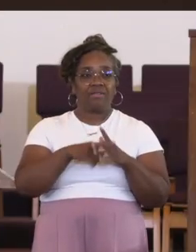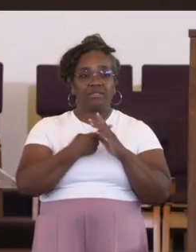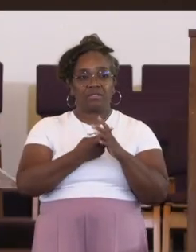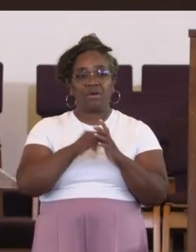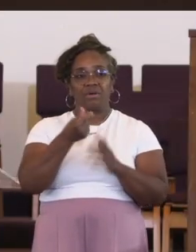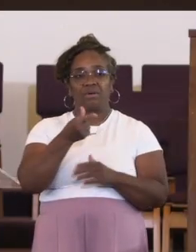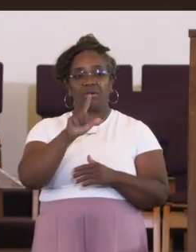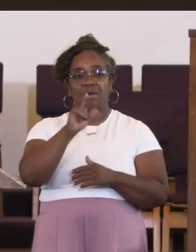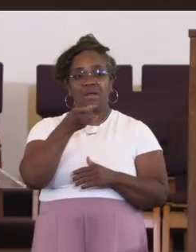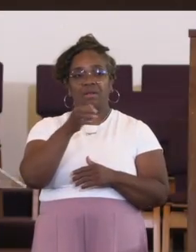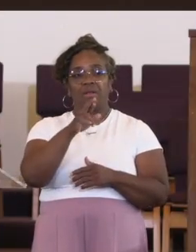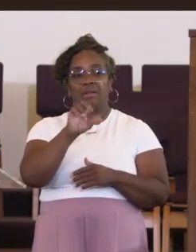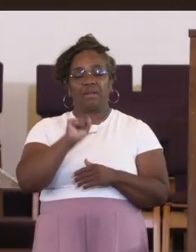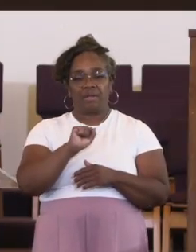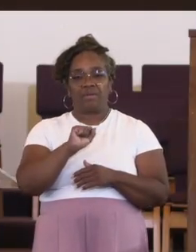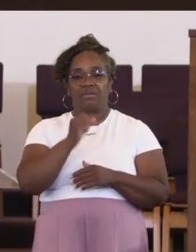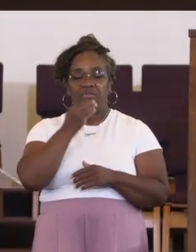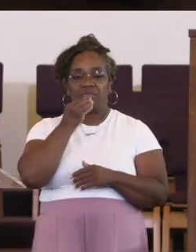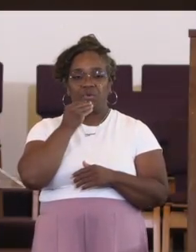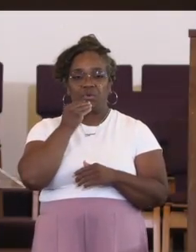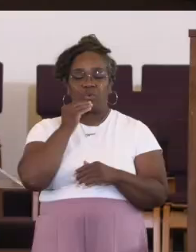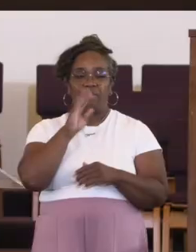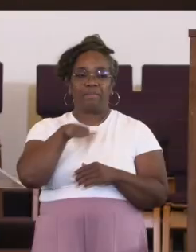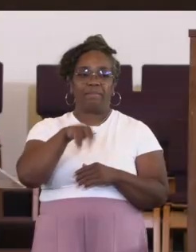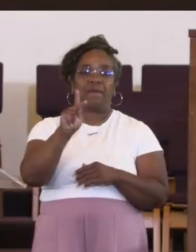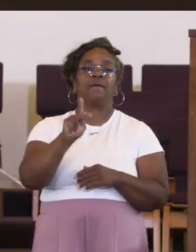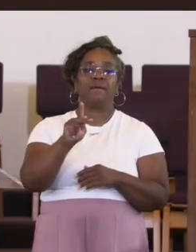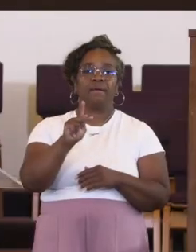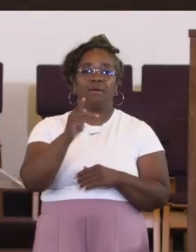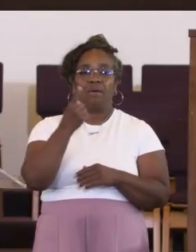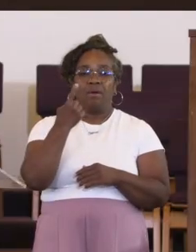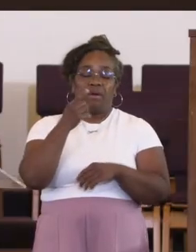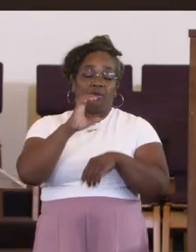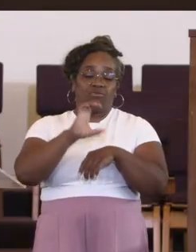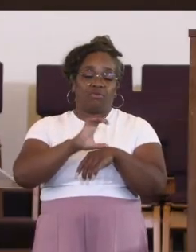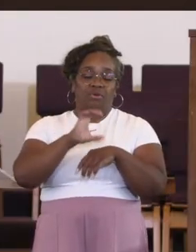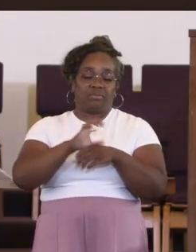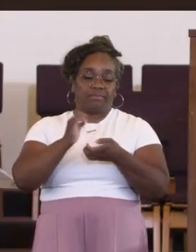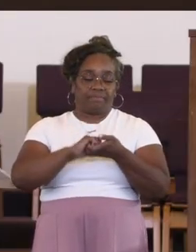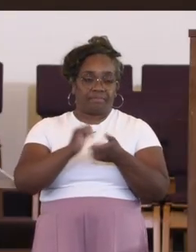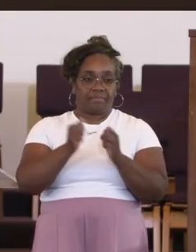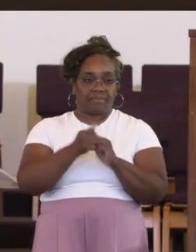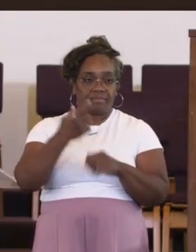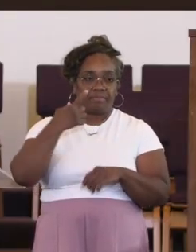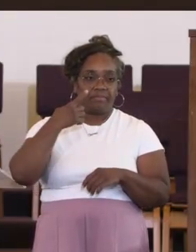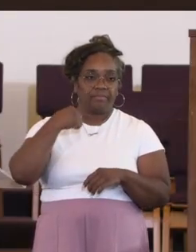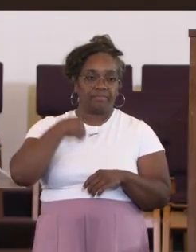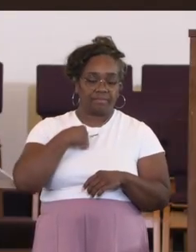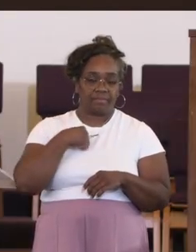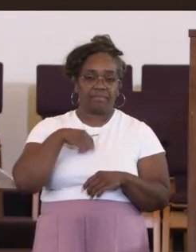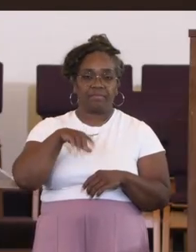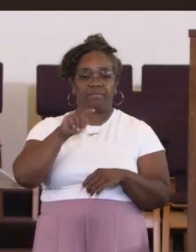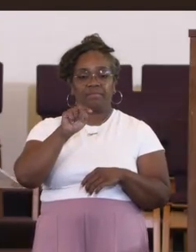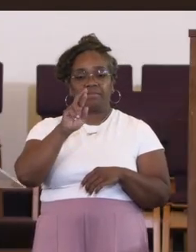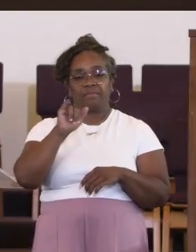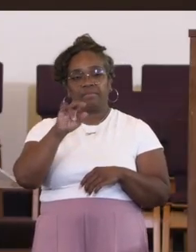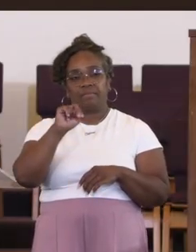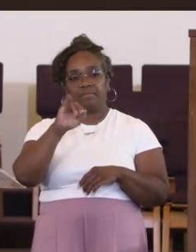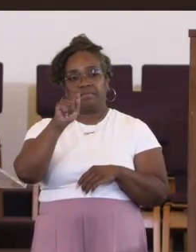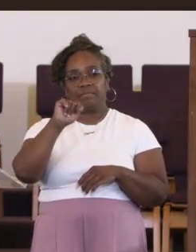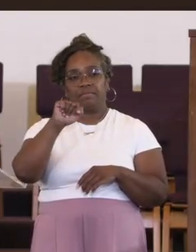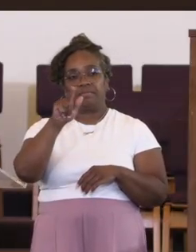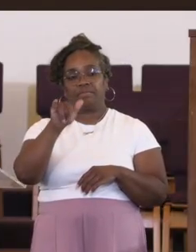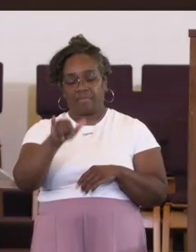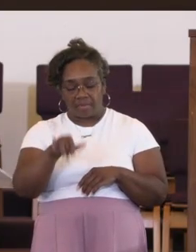There's a church that partners with me. Trinity Church is right across the street. We put in an application to do a Gleaners Food Bank. We heard back from